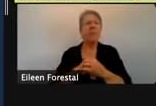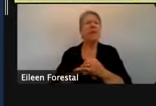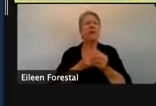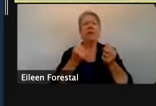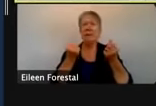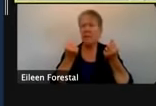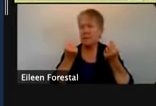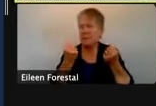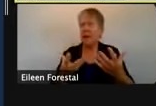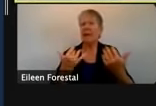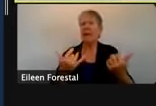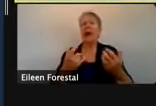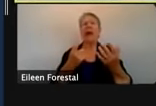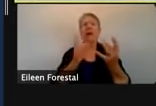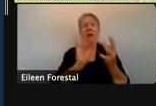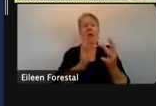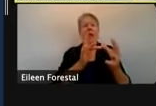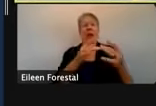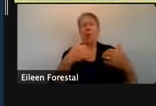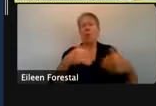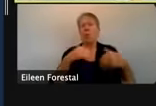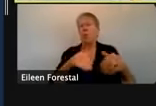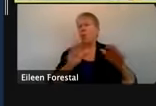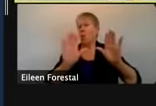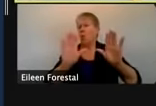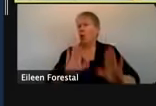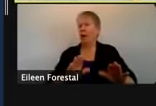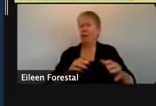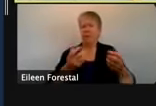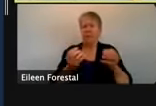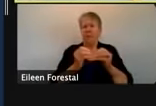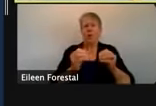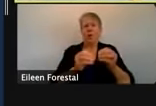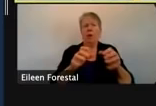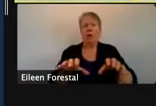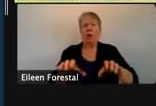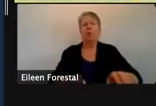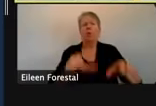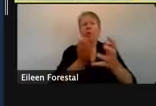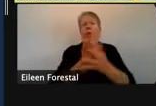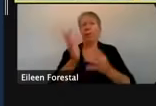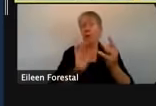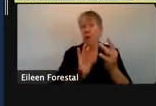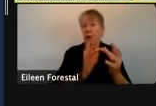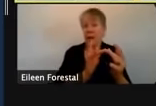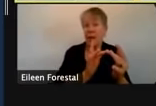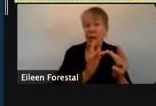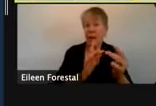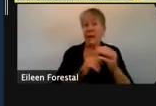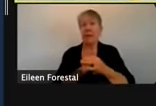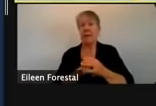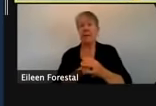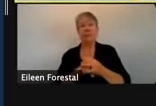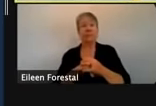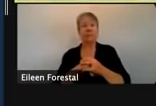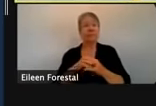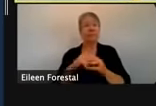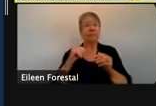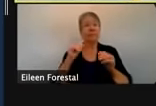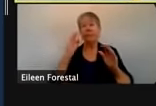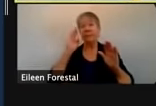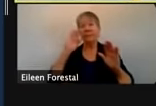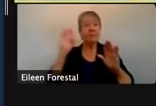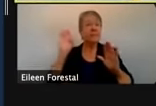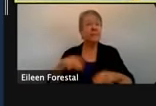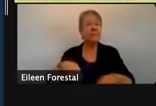agencies, and I know folks are frustrated, believe me, I am, Sue and her team are, but the wait times in person have also